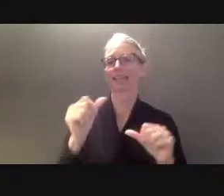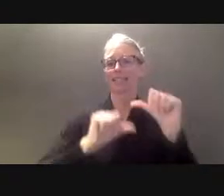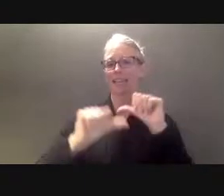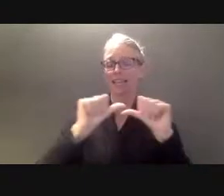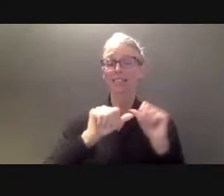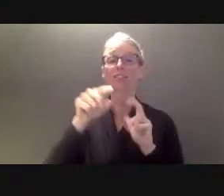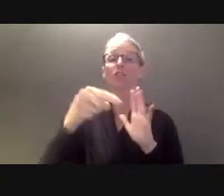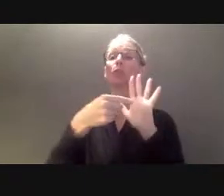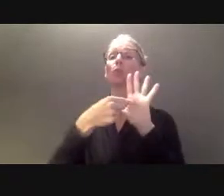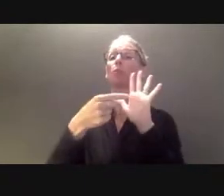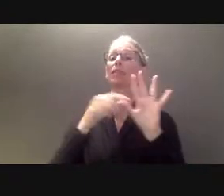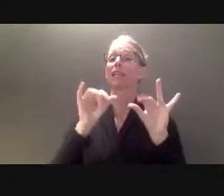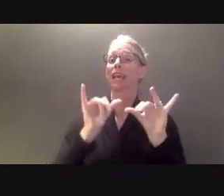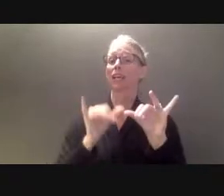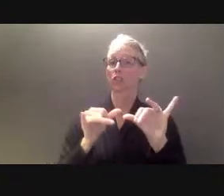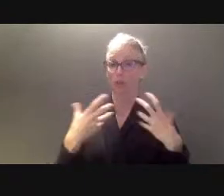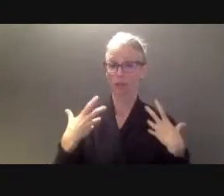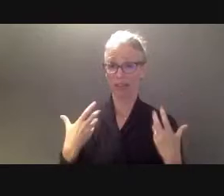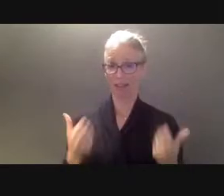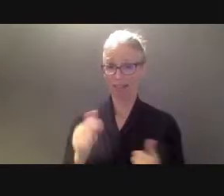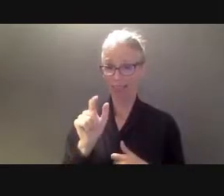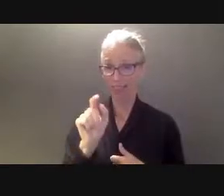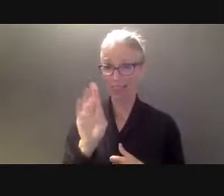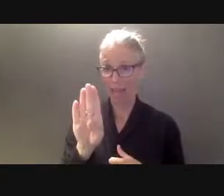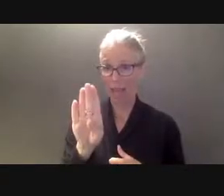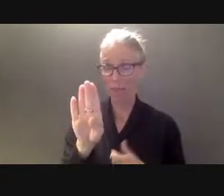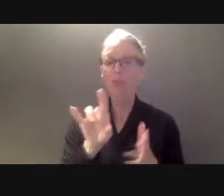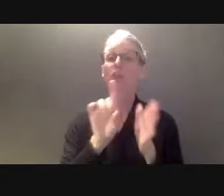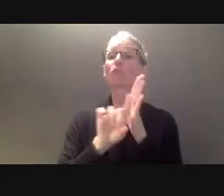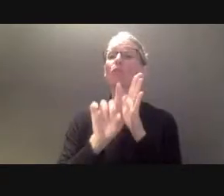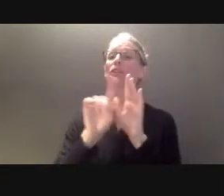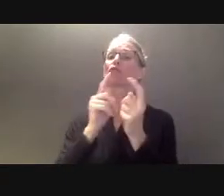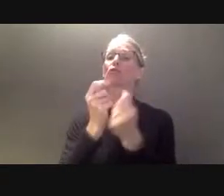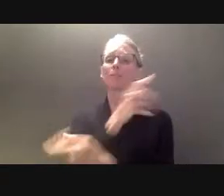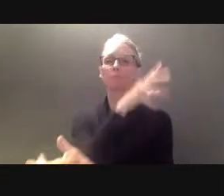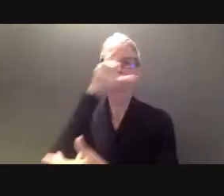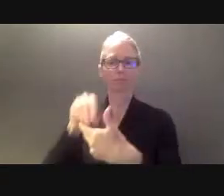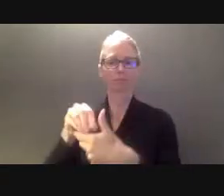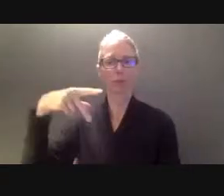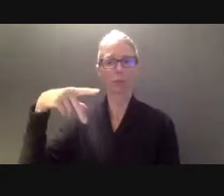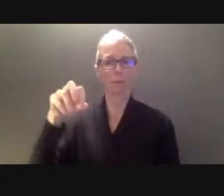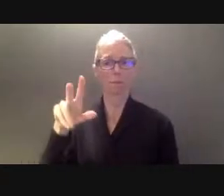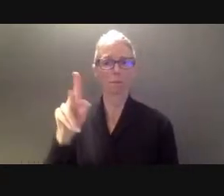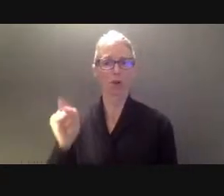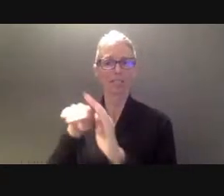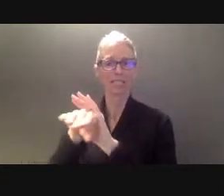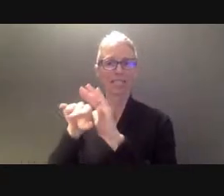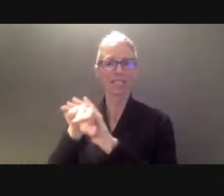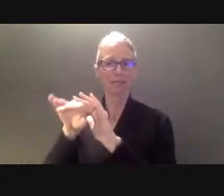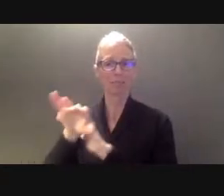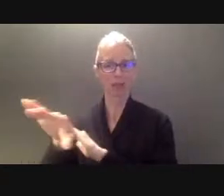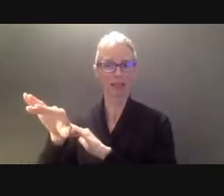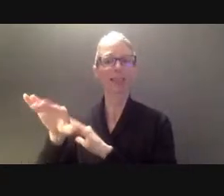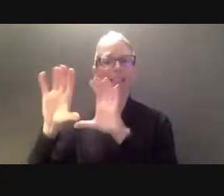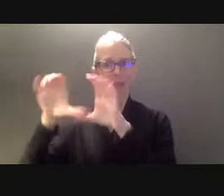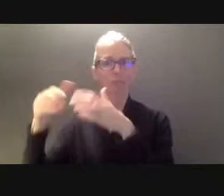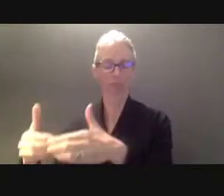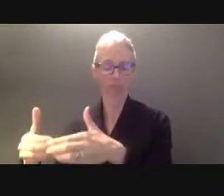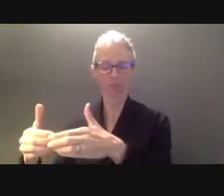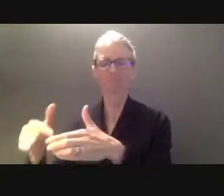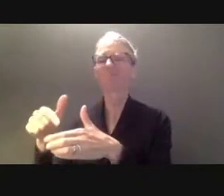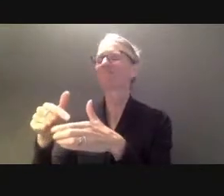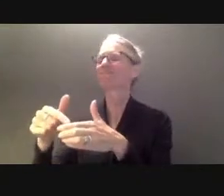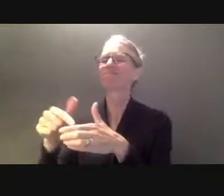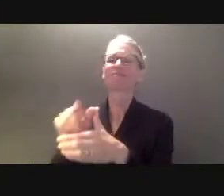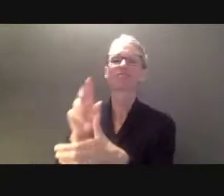Health Lab and the research team working on the Parks Accessibility Project. The Parks team is made up of half a dozen research analysts